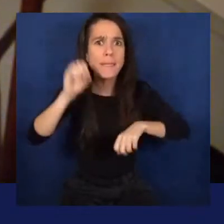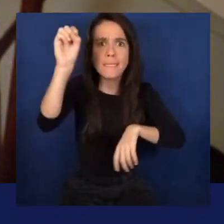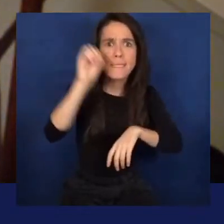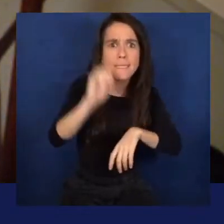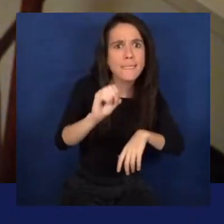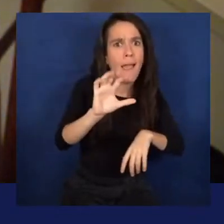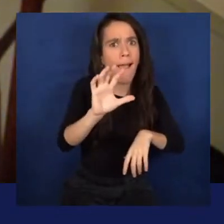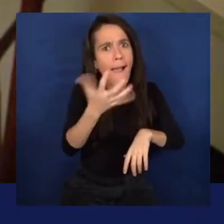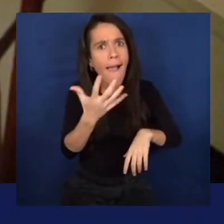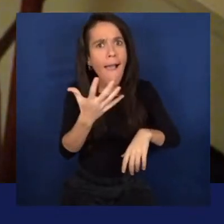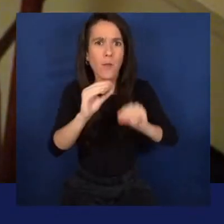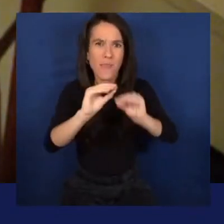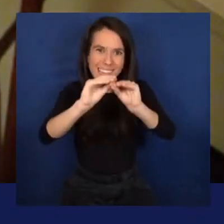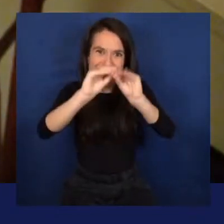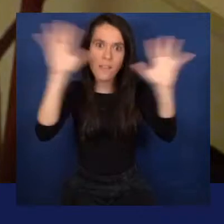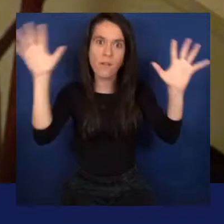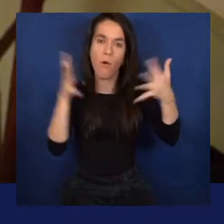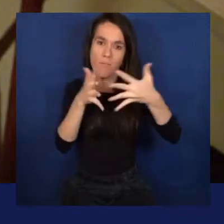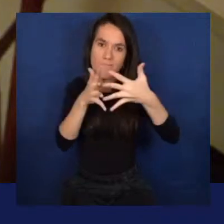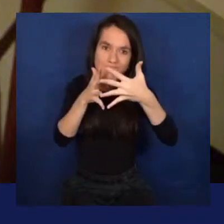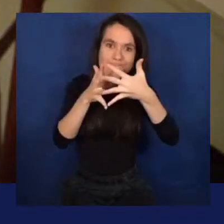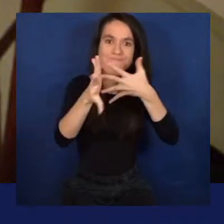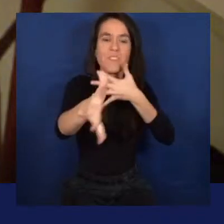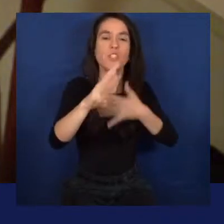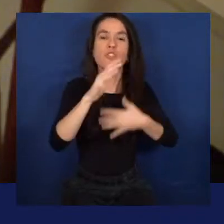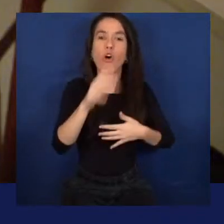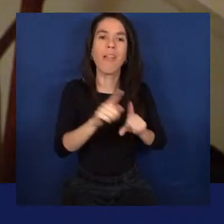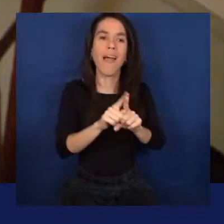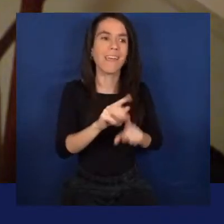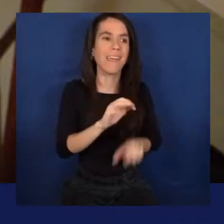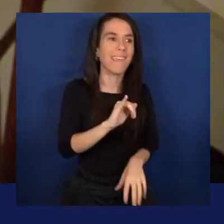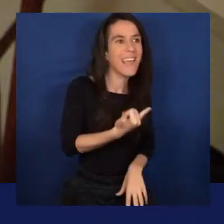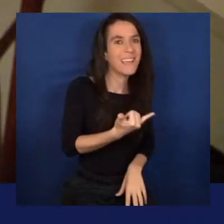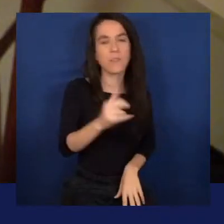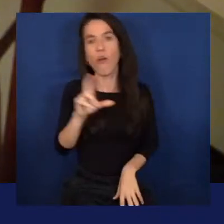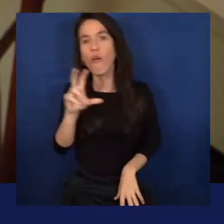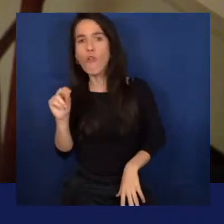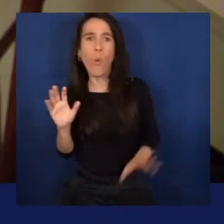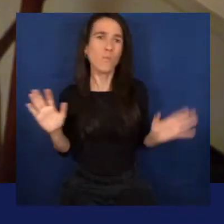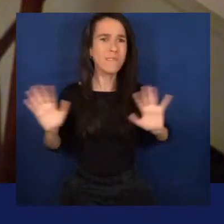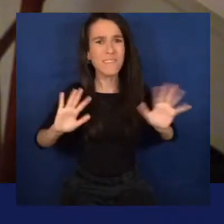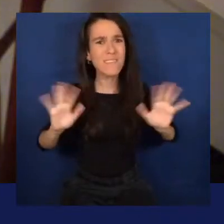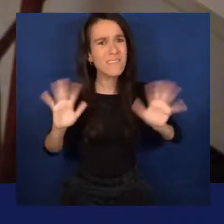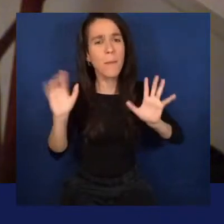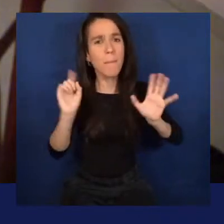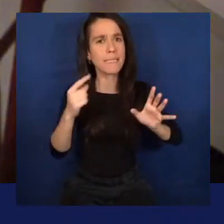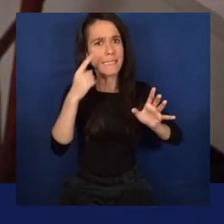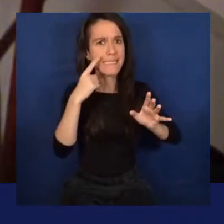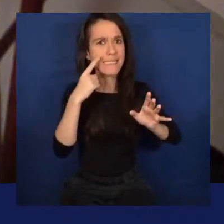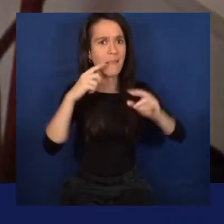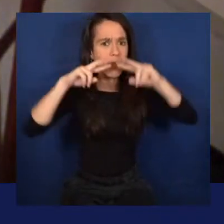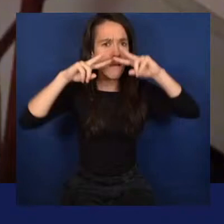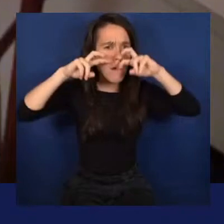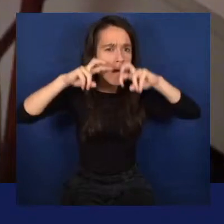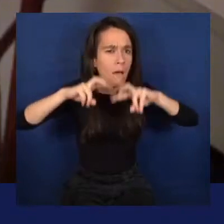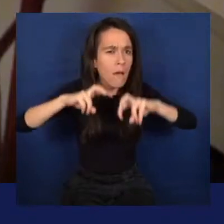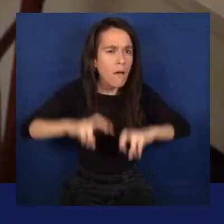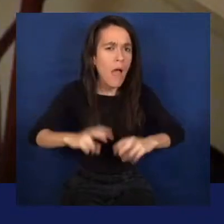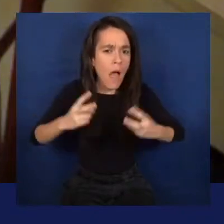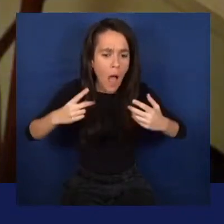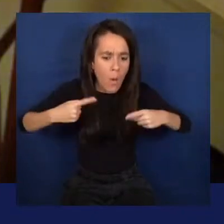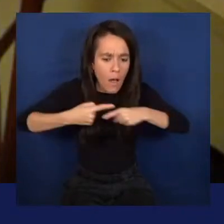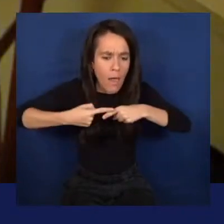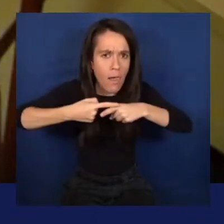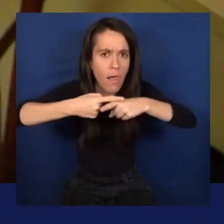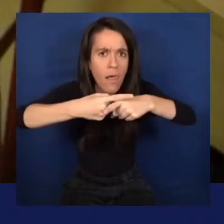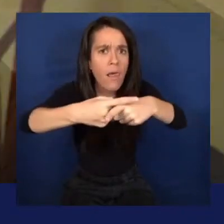make clear to people that it's not a yes or no, even if we convert it to yes or no, but we're talking about probabilities. Richard, and